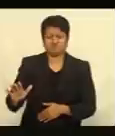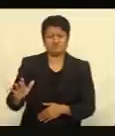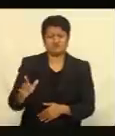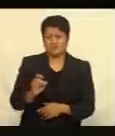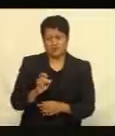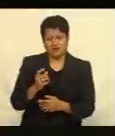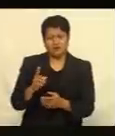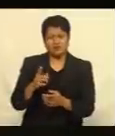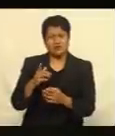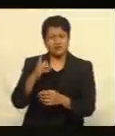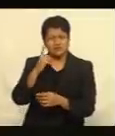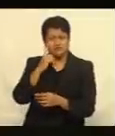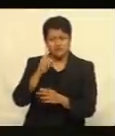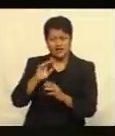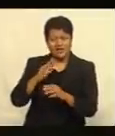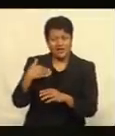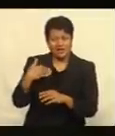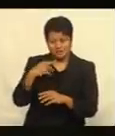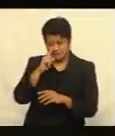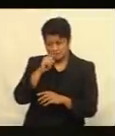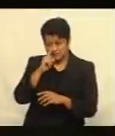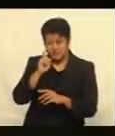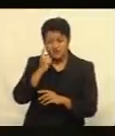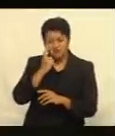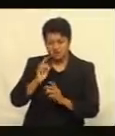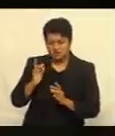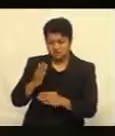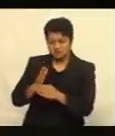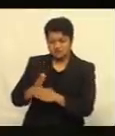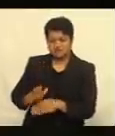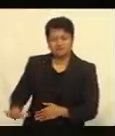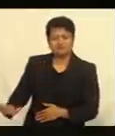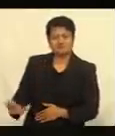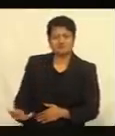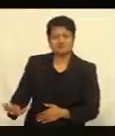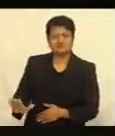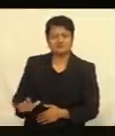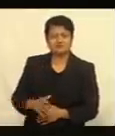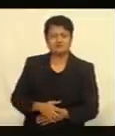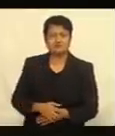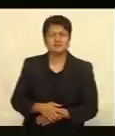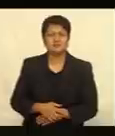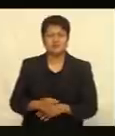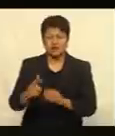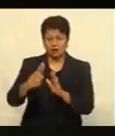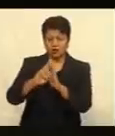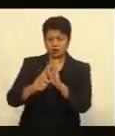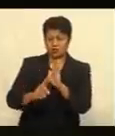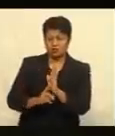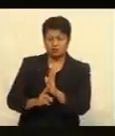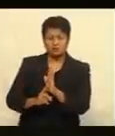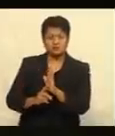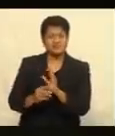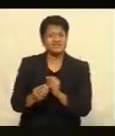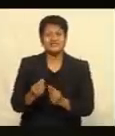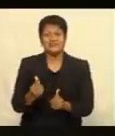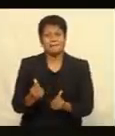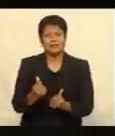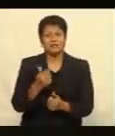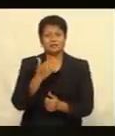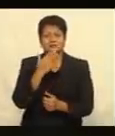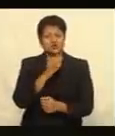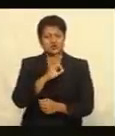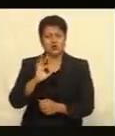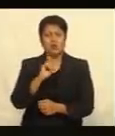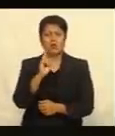around the clock to conduct tests. And what Dr. James Fong has also said, the rules of engagement for the area is simple. No one is